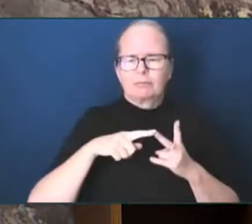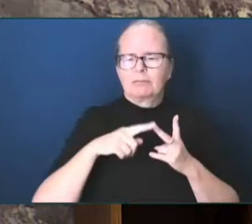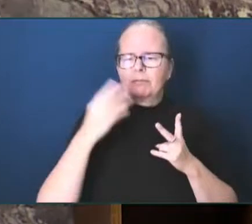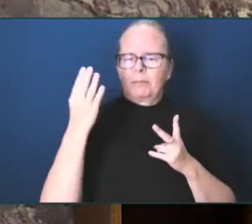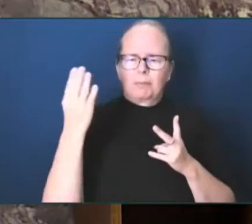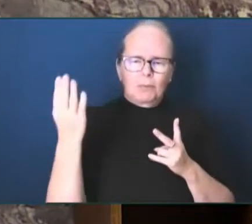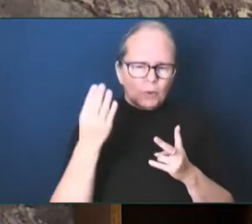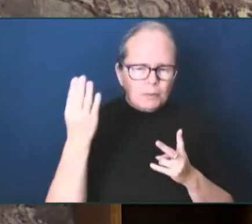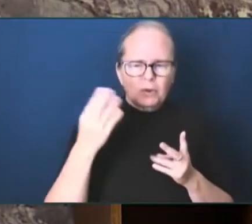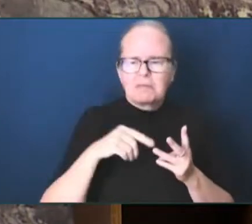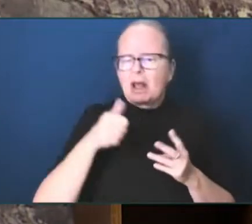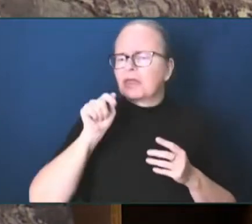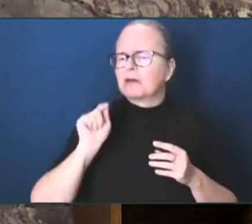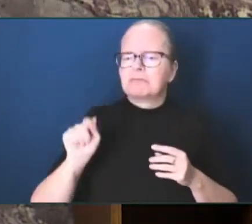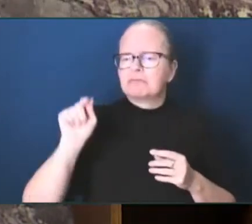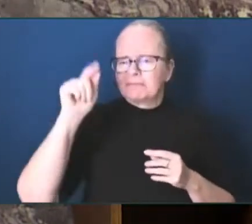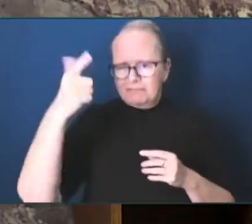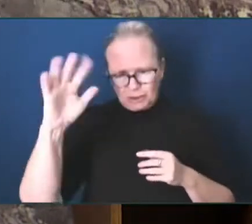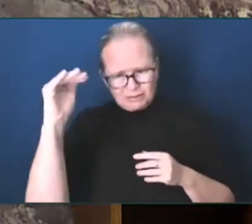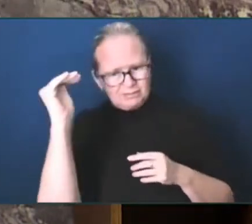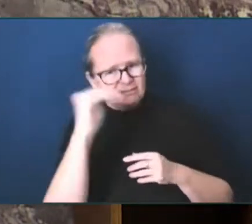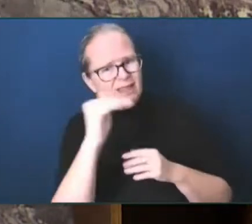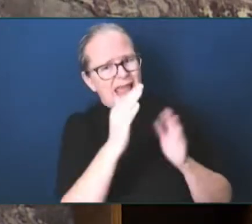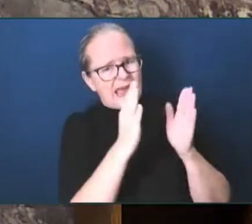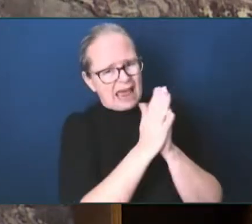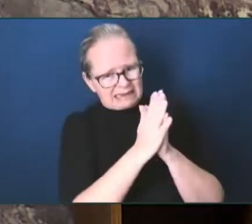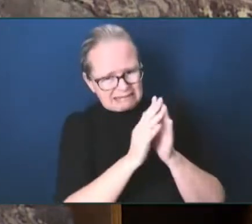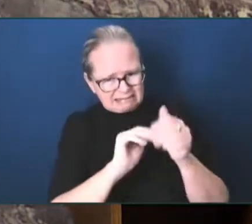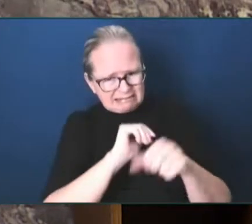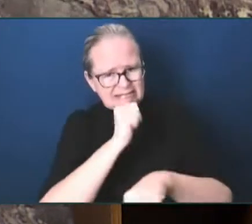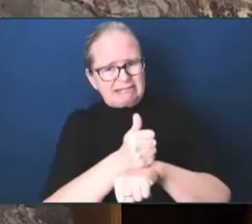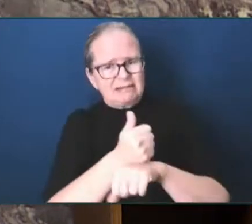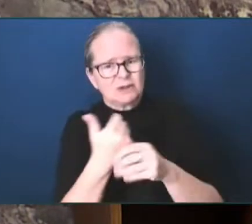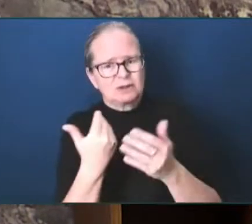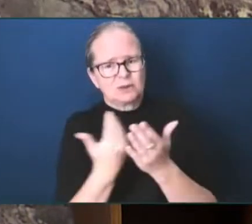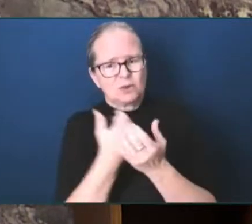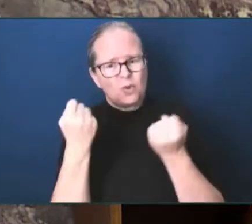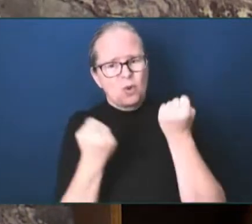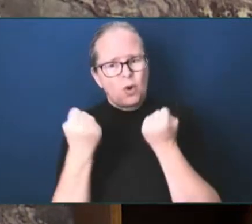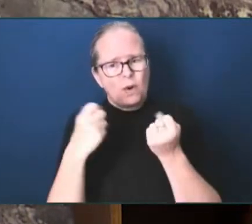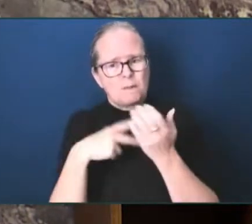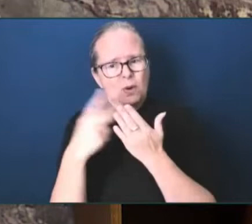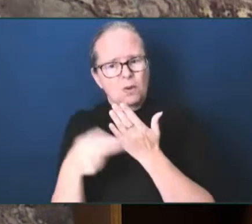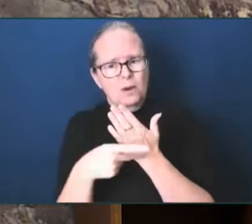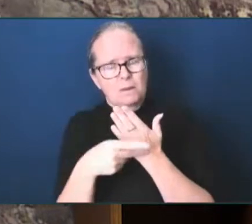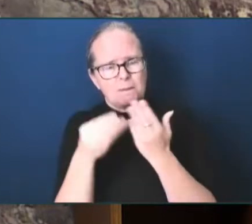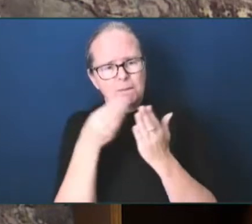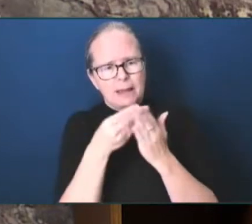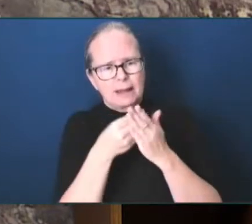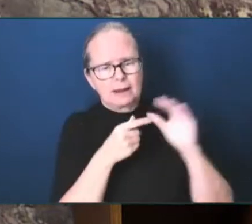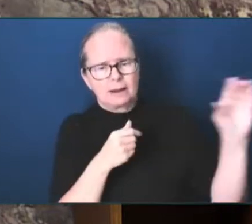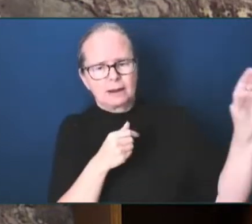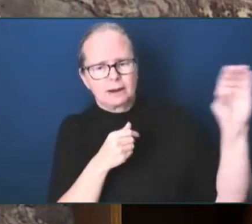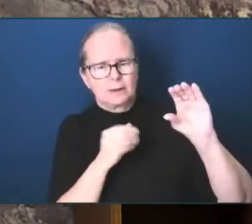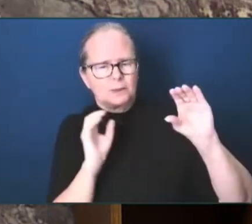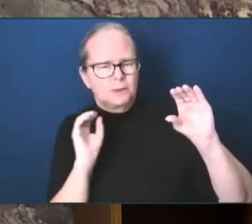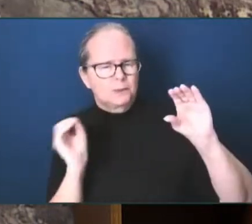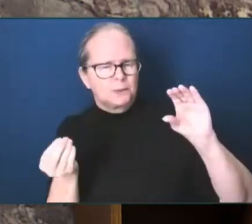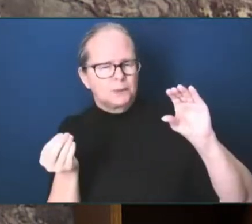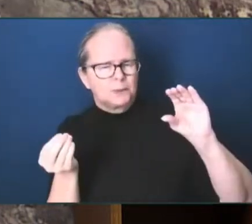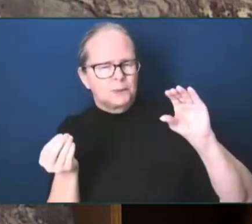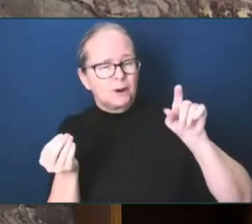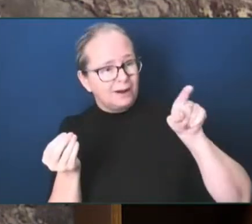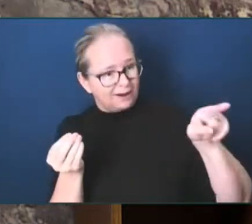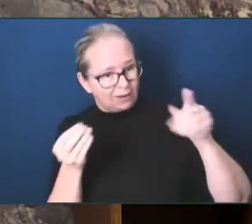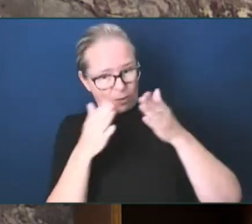programs, and this government hasn't allowed them to be funded. The minister says she hasn't said no. Well, she hasn't said yes